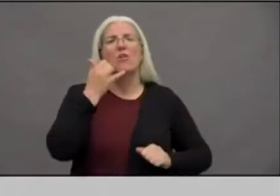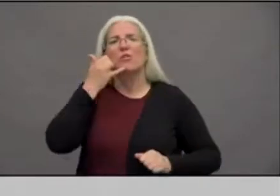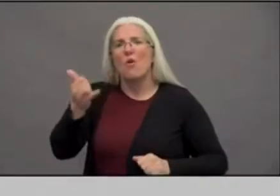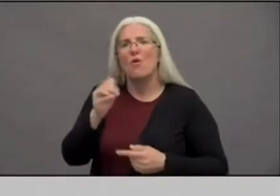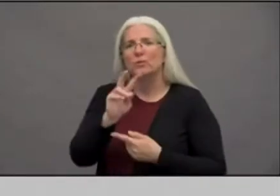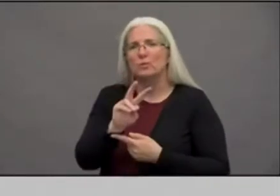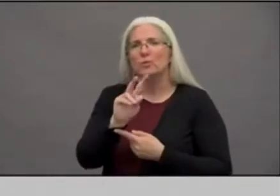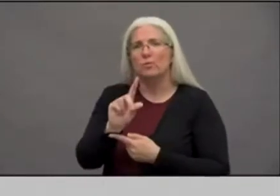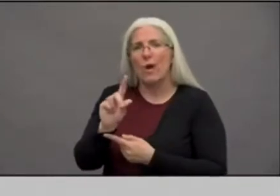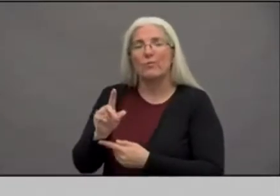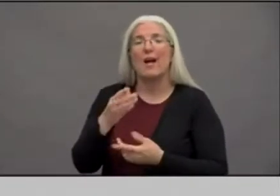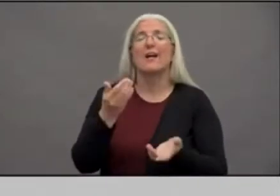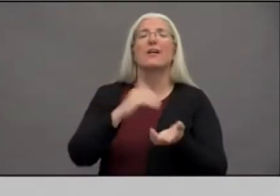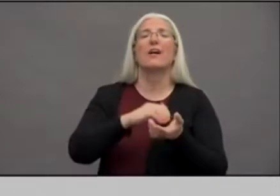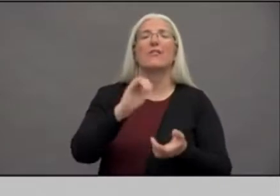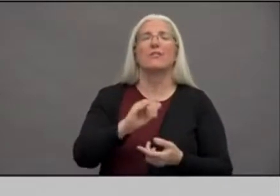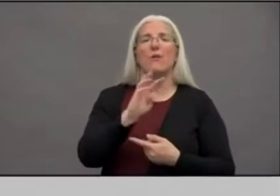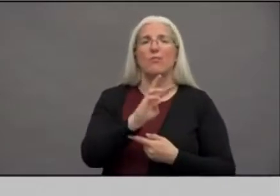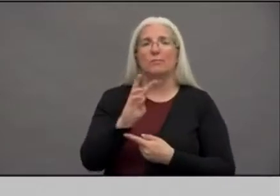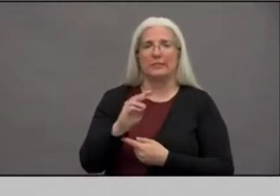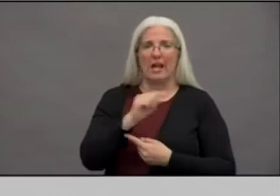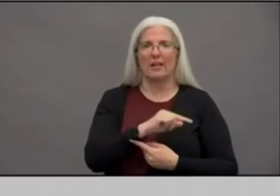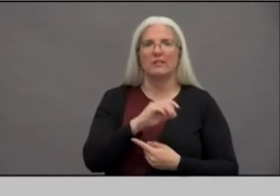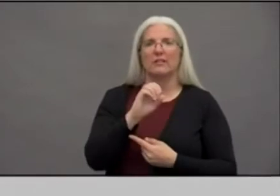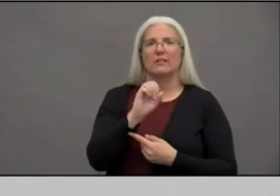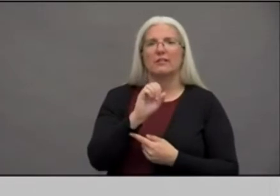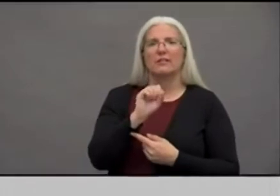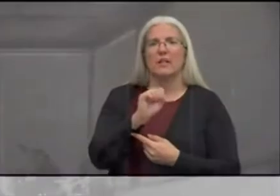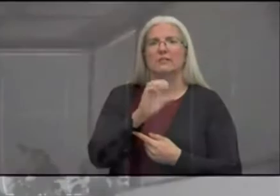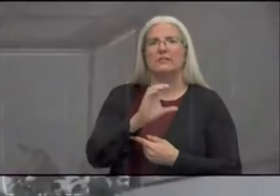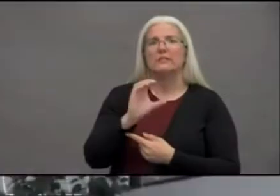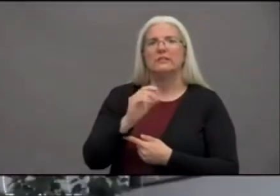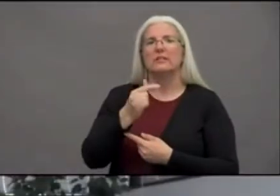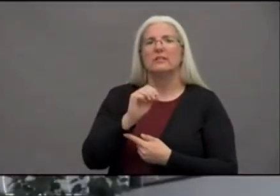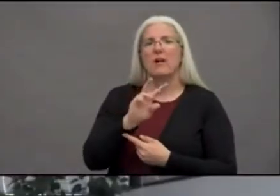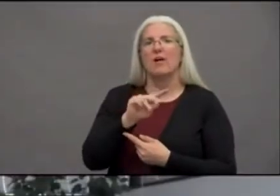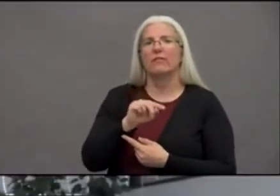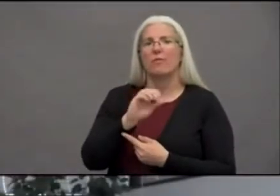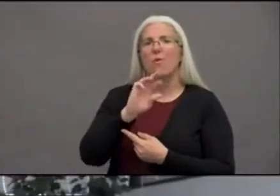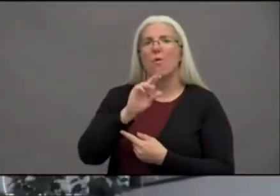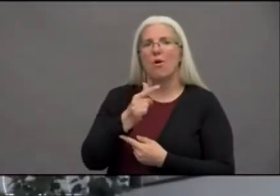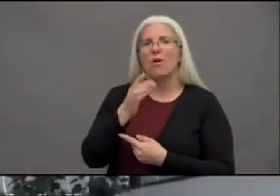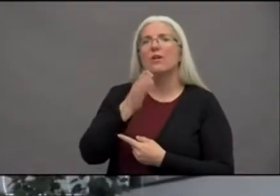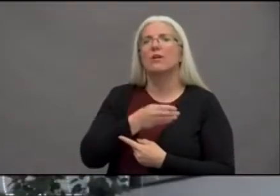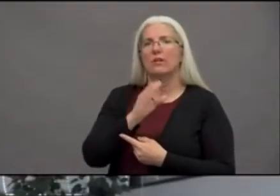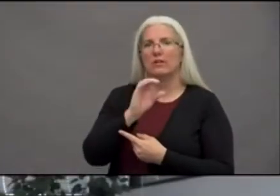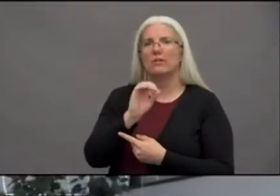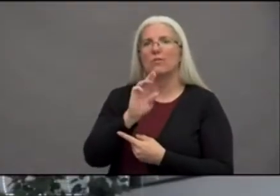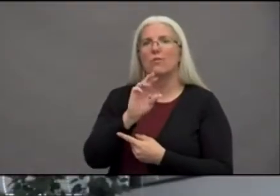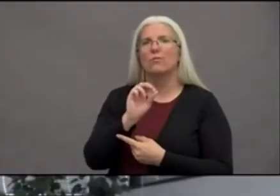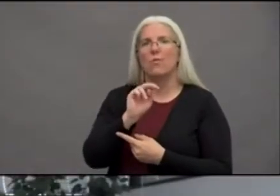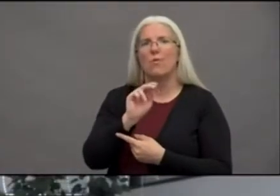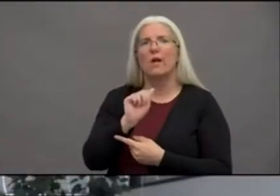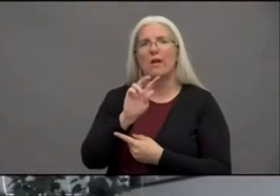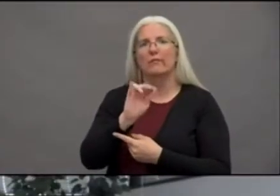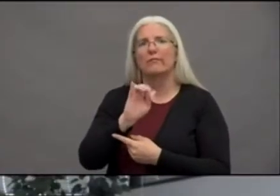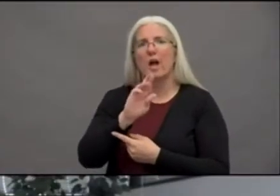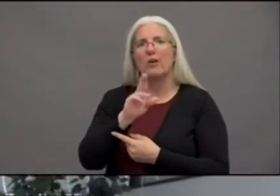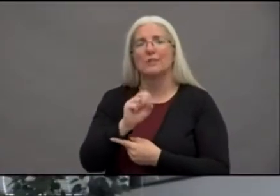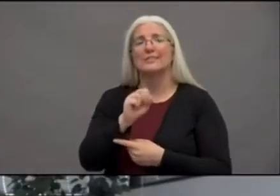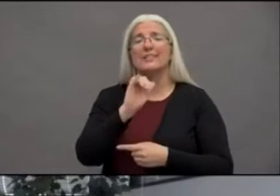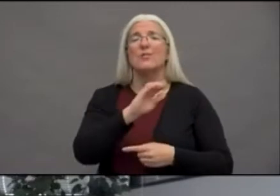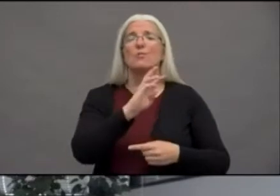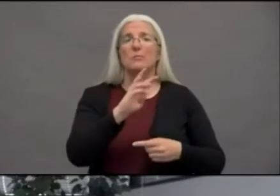secgov.org/coronavirus, and use the quick links to ask a question or find an answer to a question that has already been asked